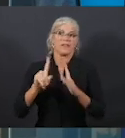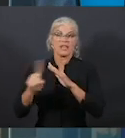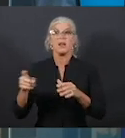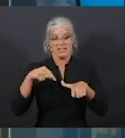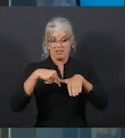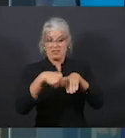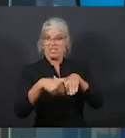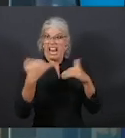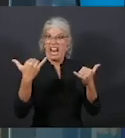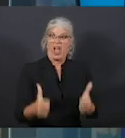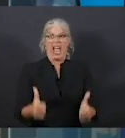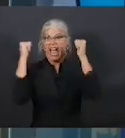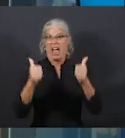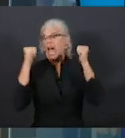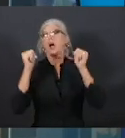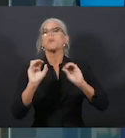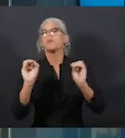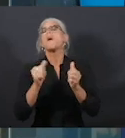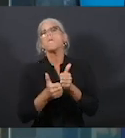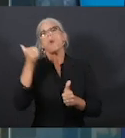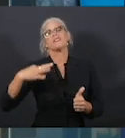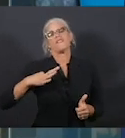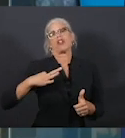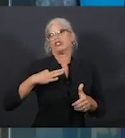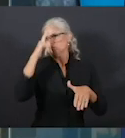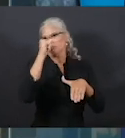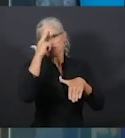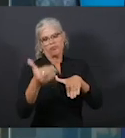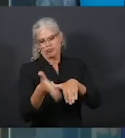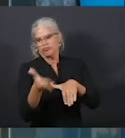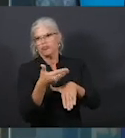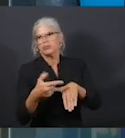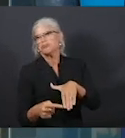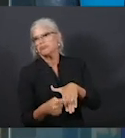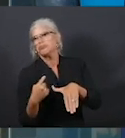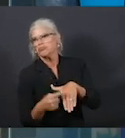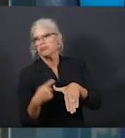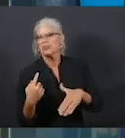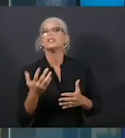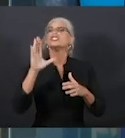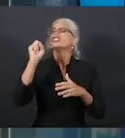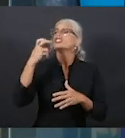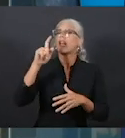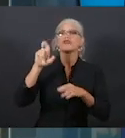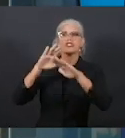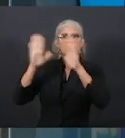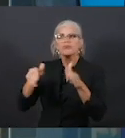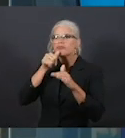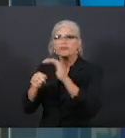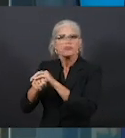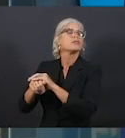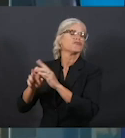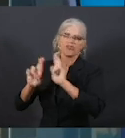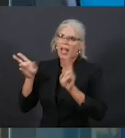mandatory, but we do have those shelters, or local communities have those shelters. But make sure you're taking care of your pets. Make